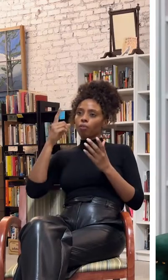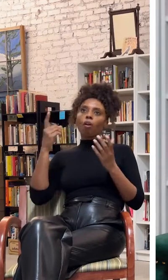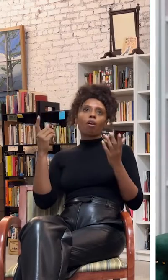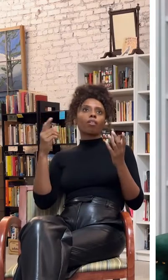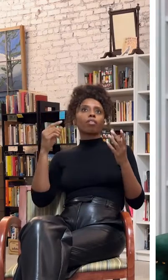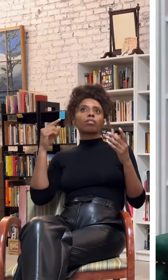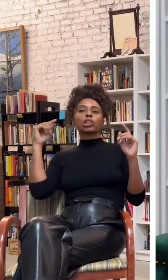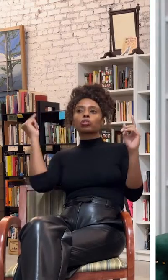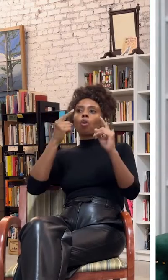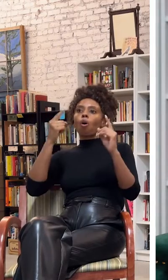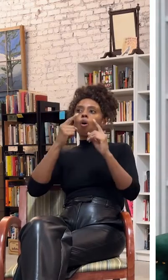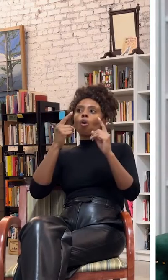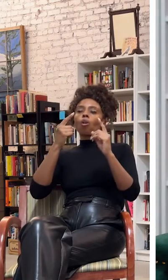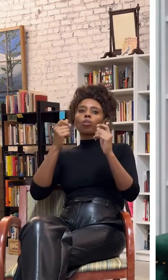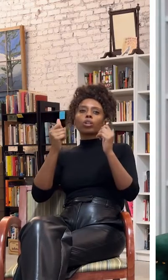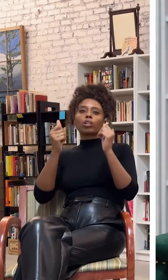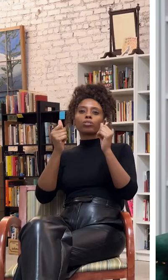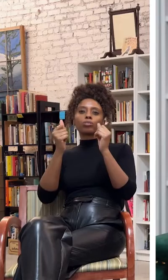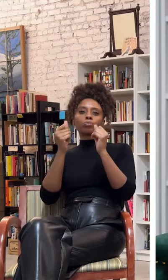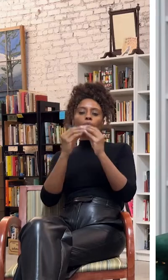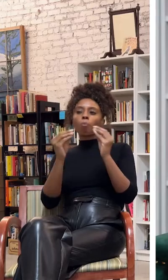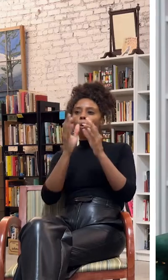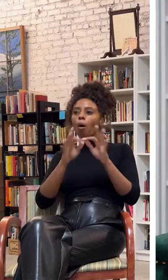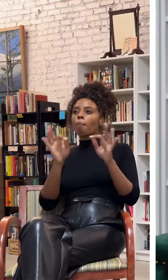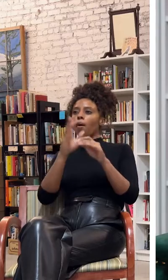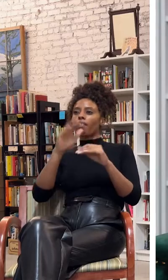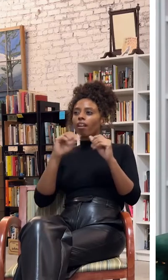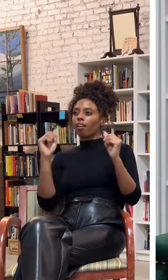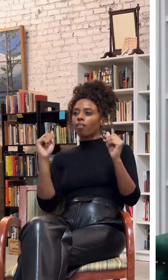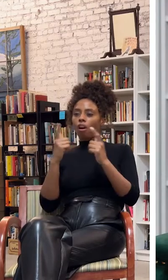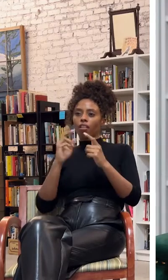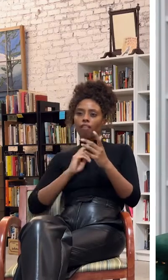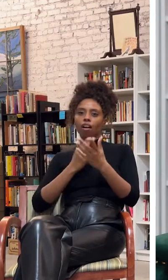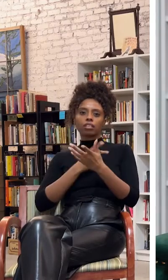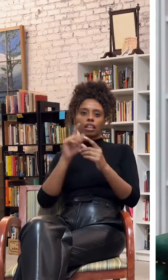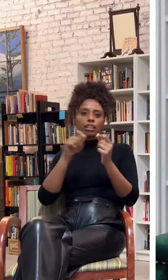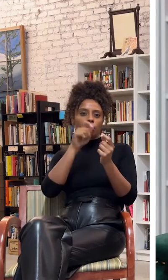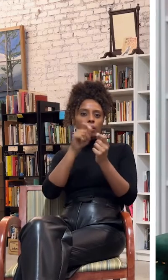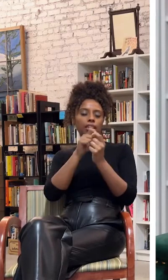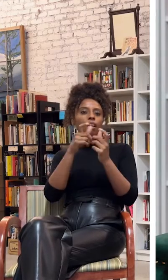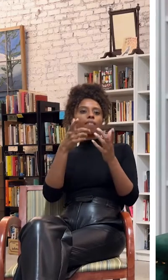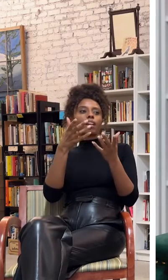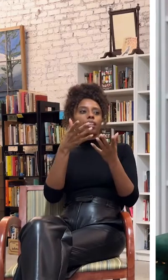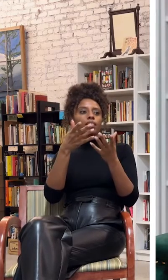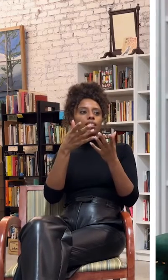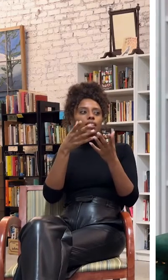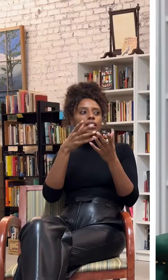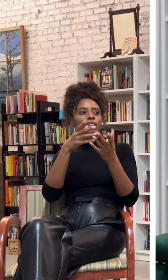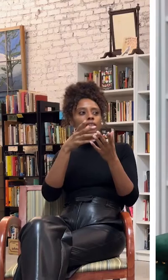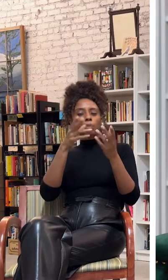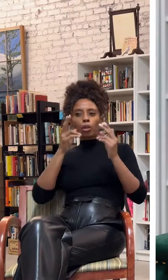us, and something that honors a very specific iteration of what it means to be human. But